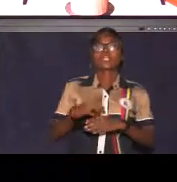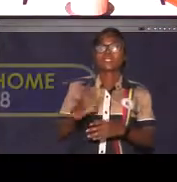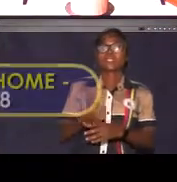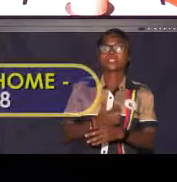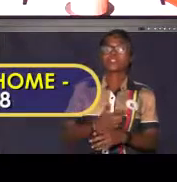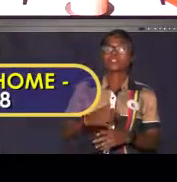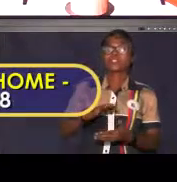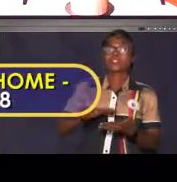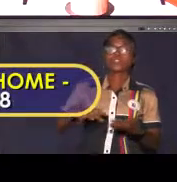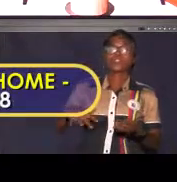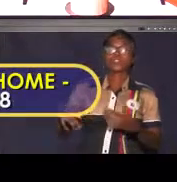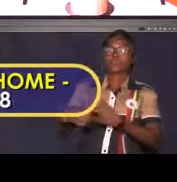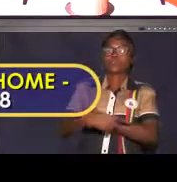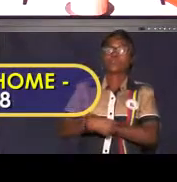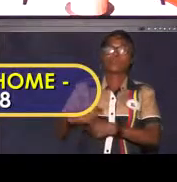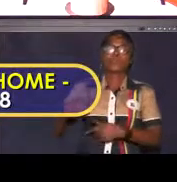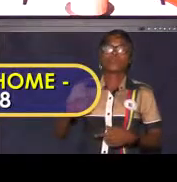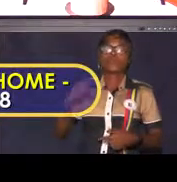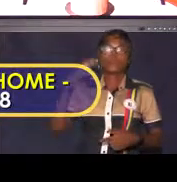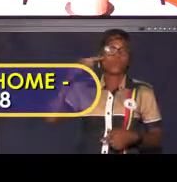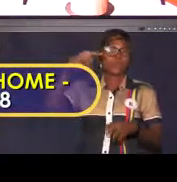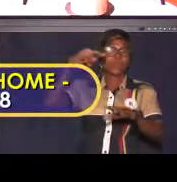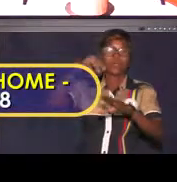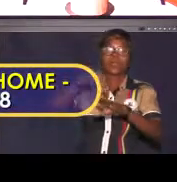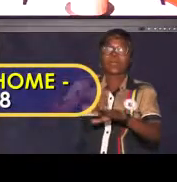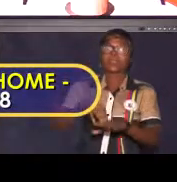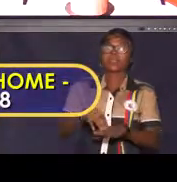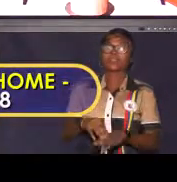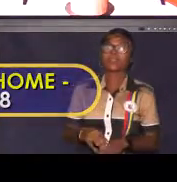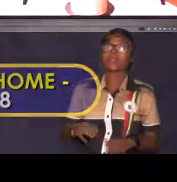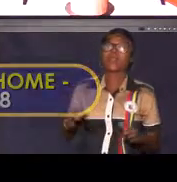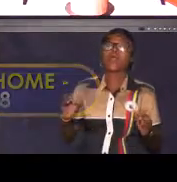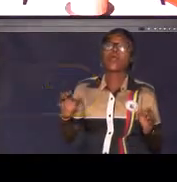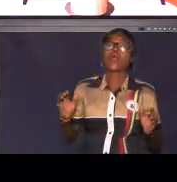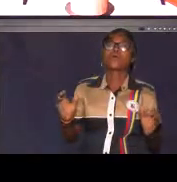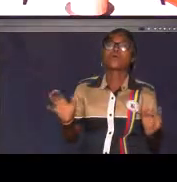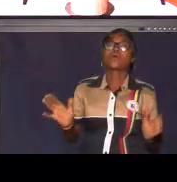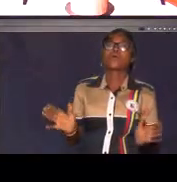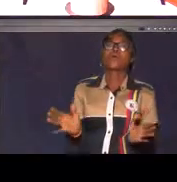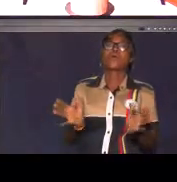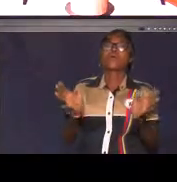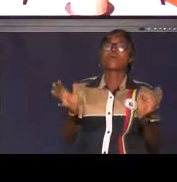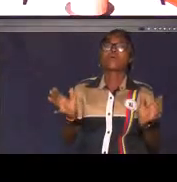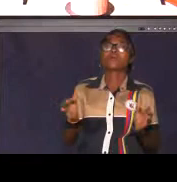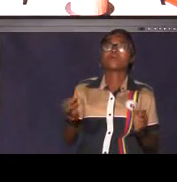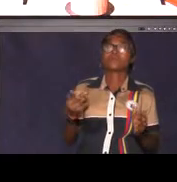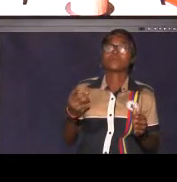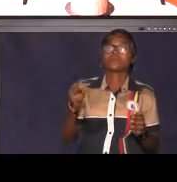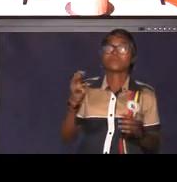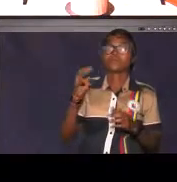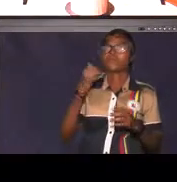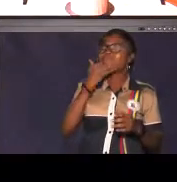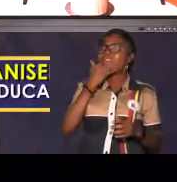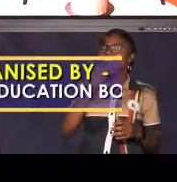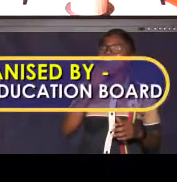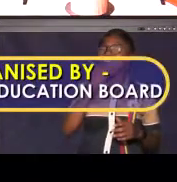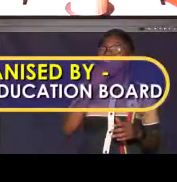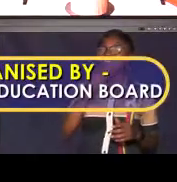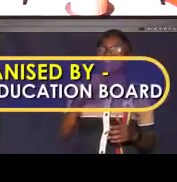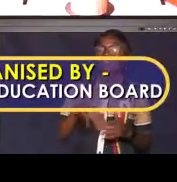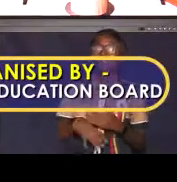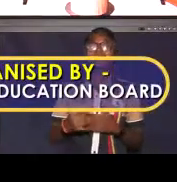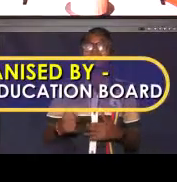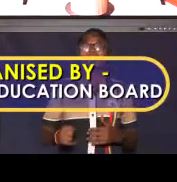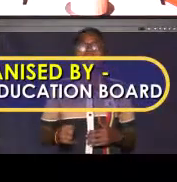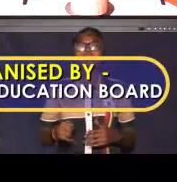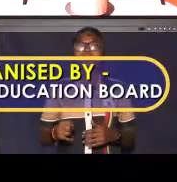today, we'll look at common mistakes in English. Common mistakes in English. There are so